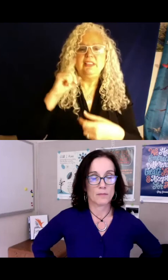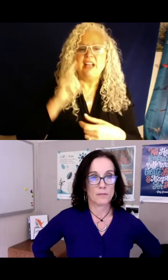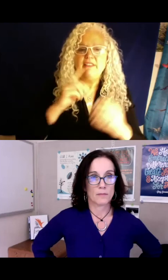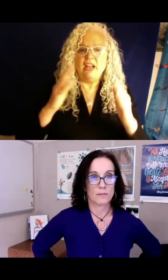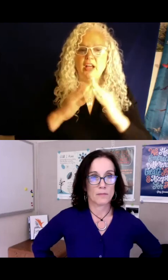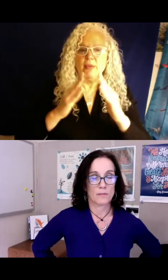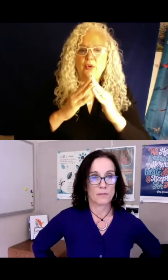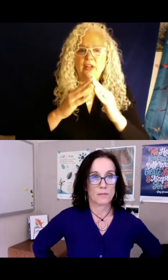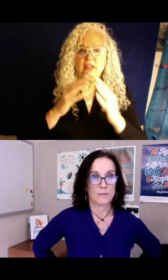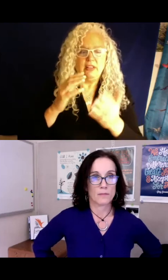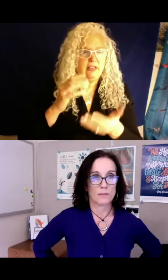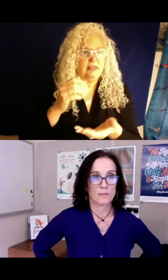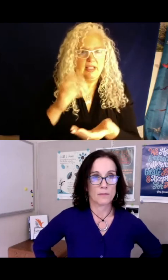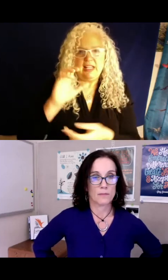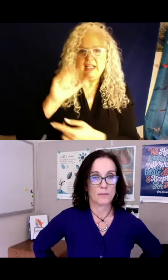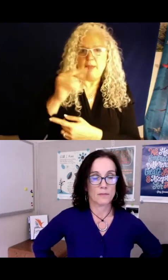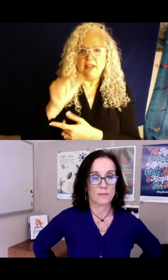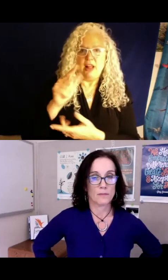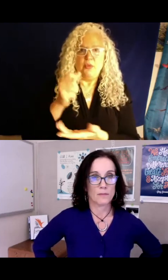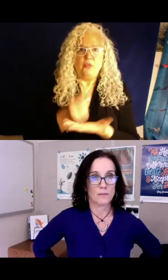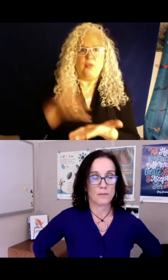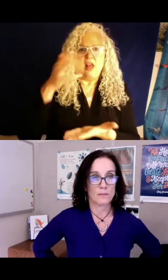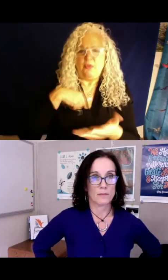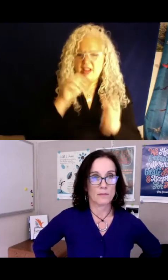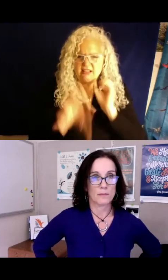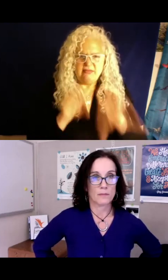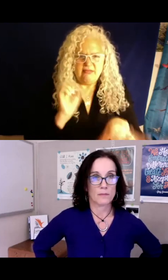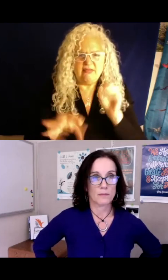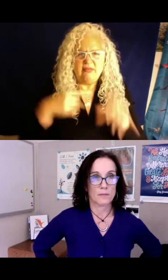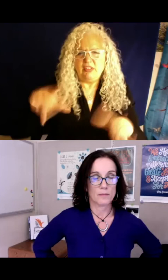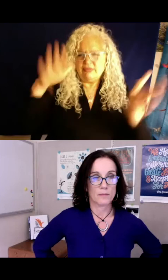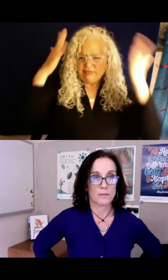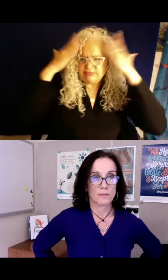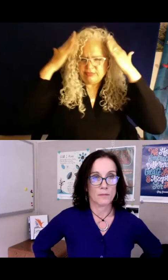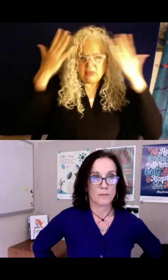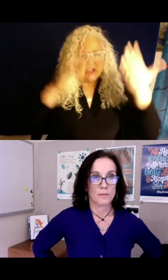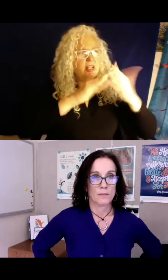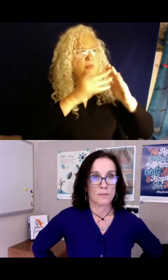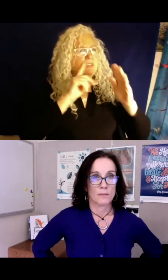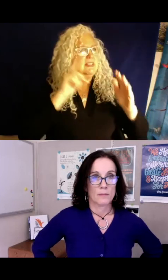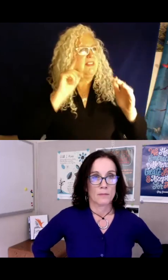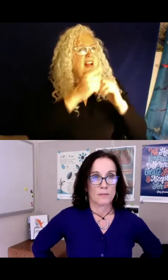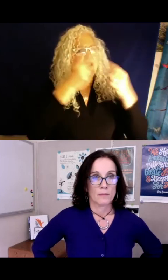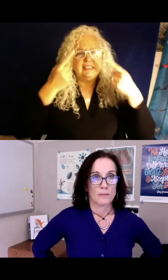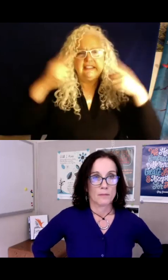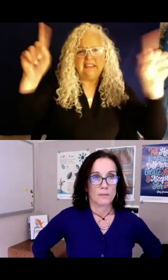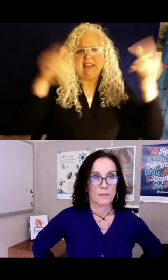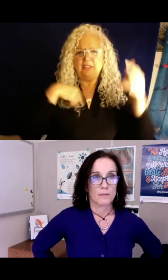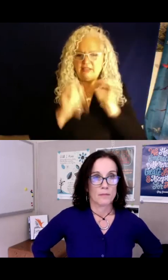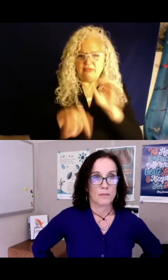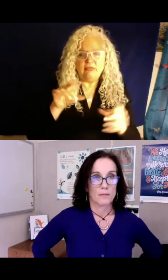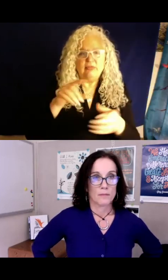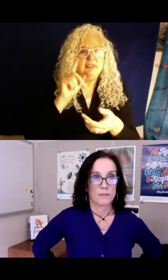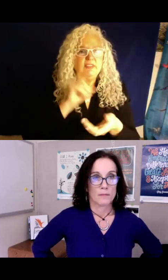as their peers. And they're included in a deaf community that's, very culturally rich. They know